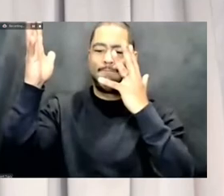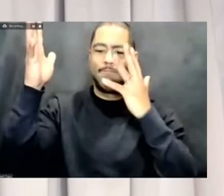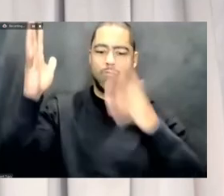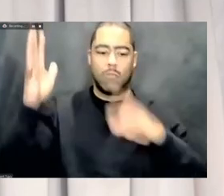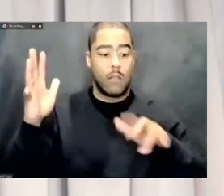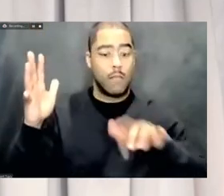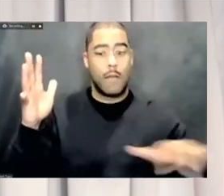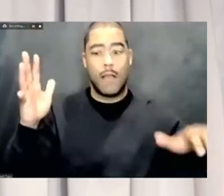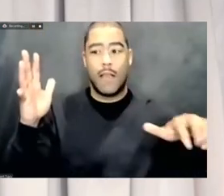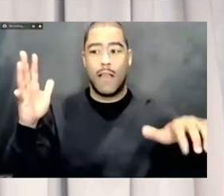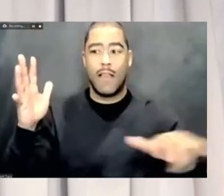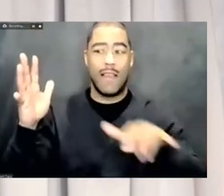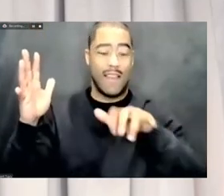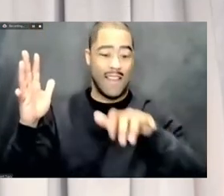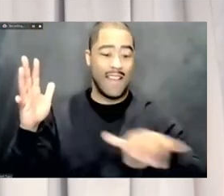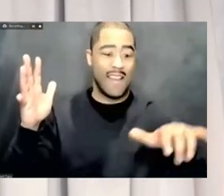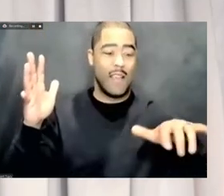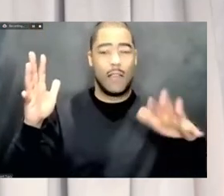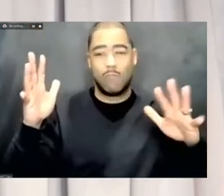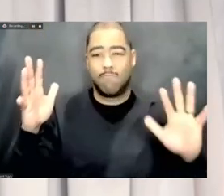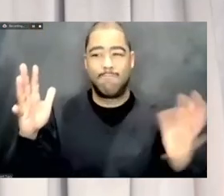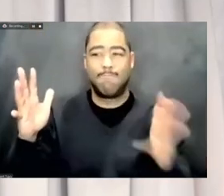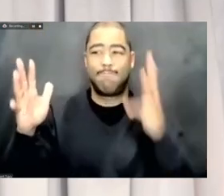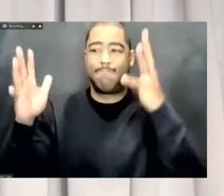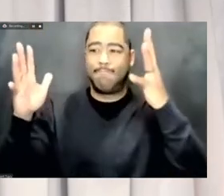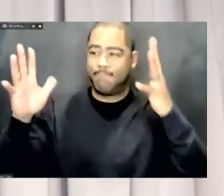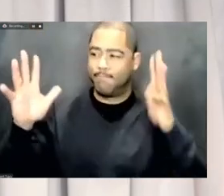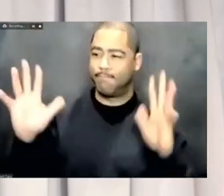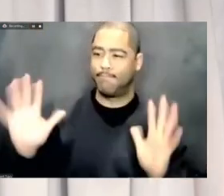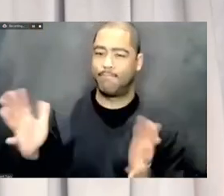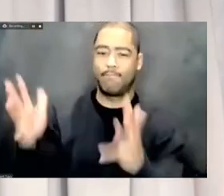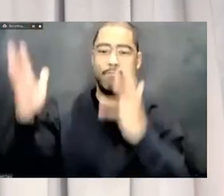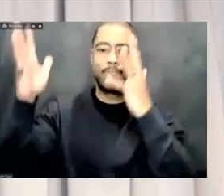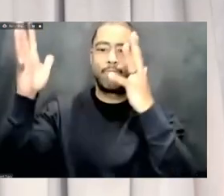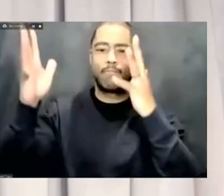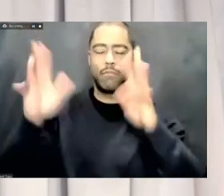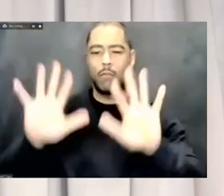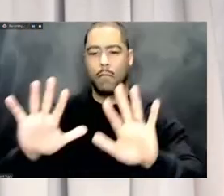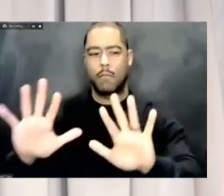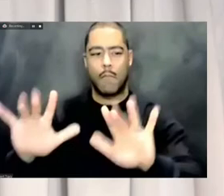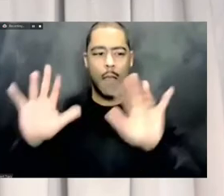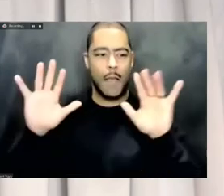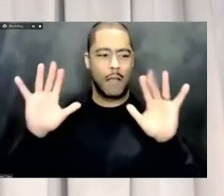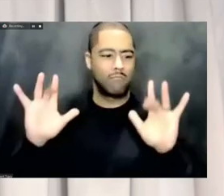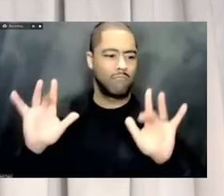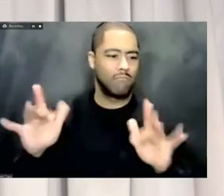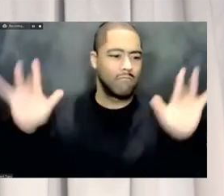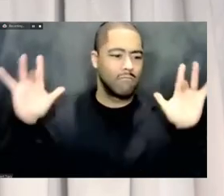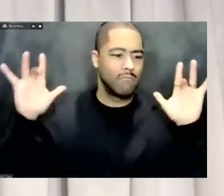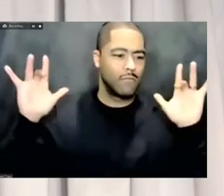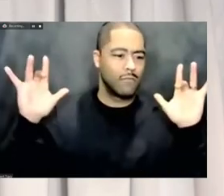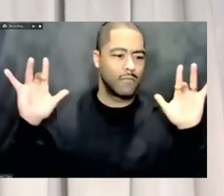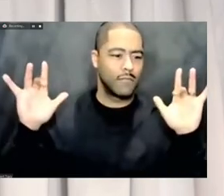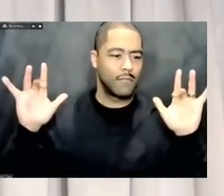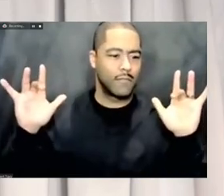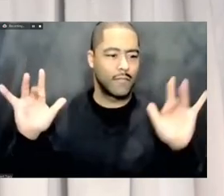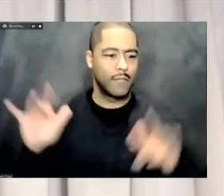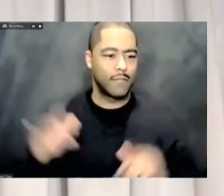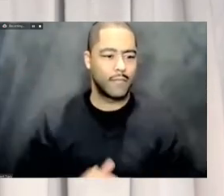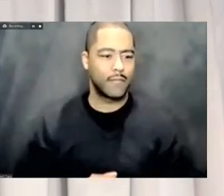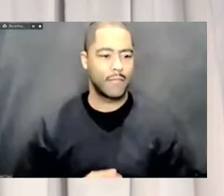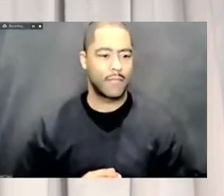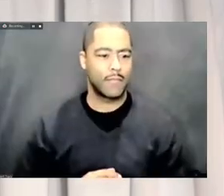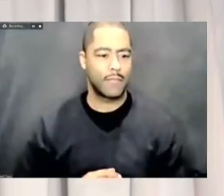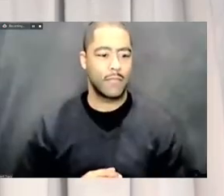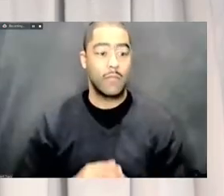appassionato. The glamour of childish days is upon me. My